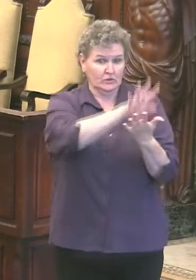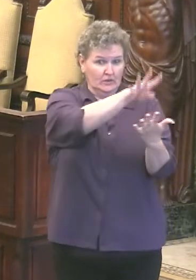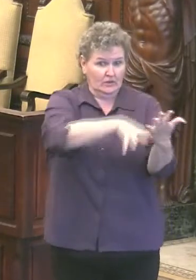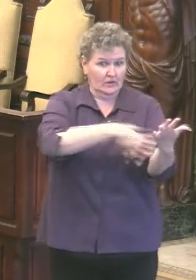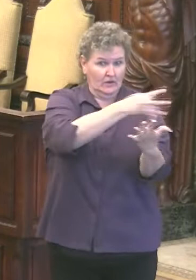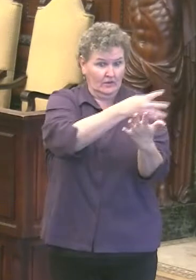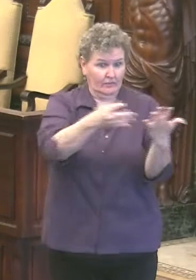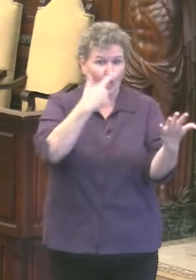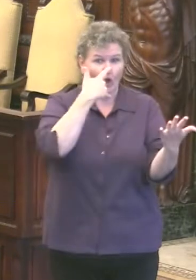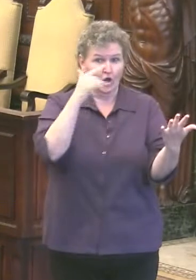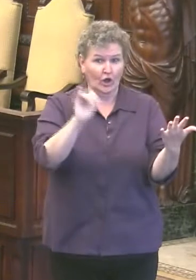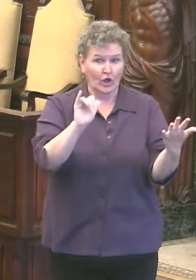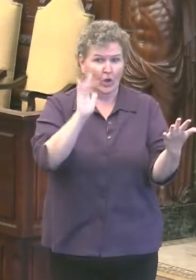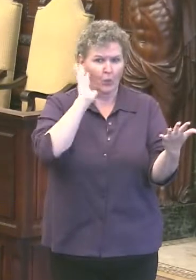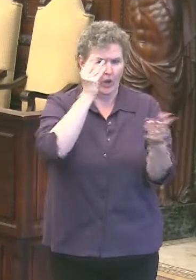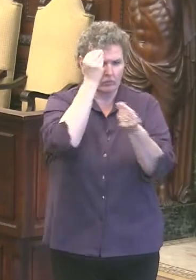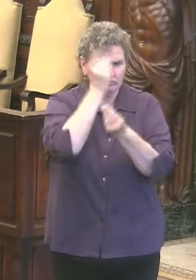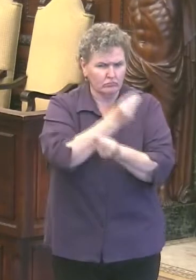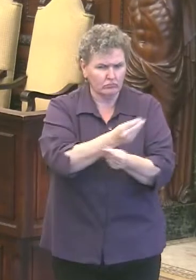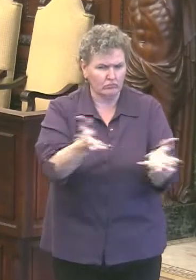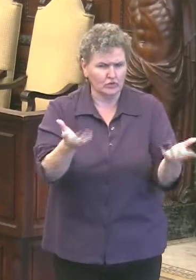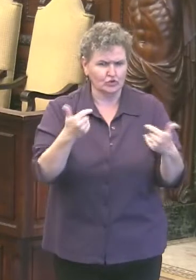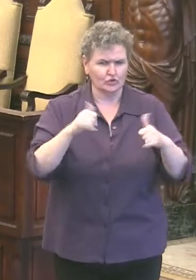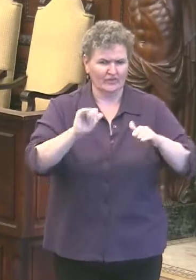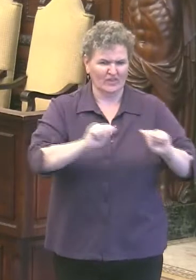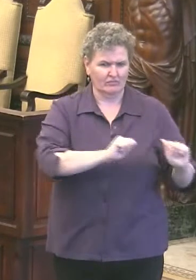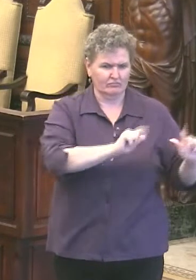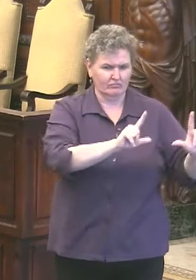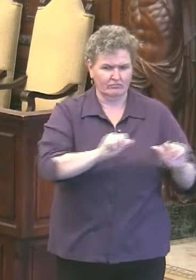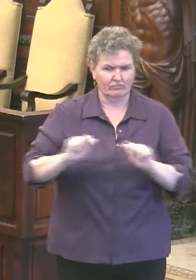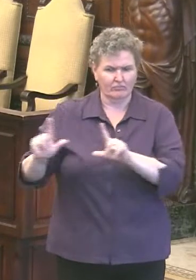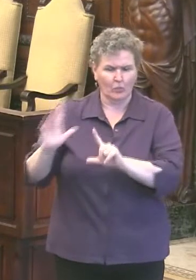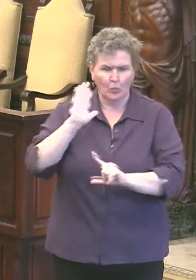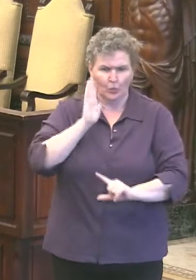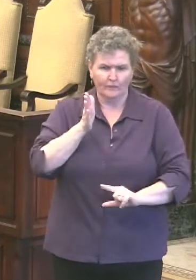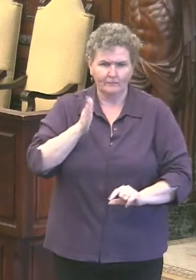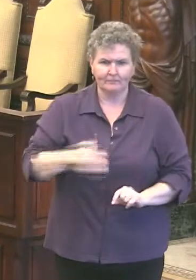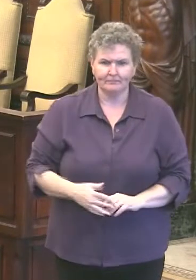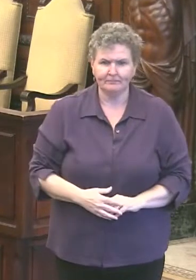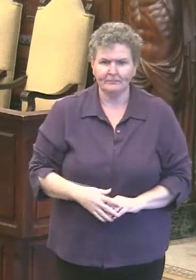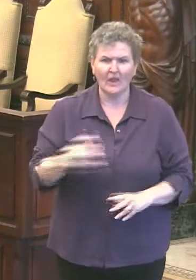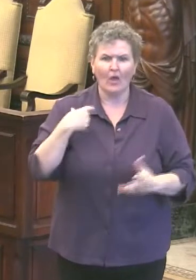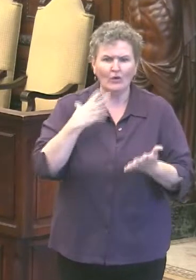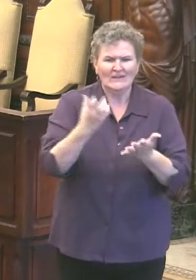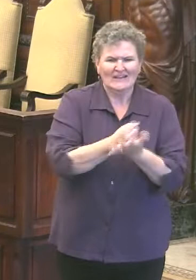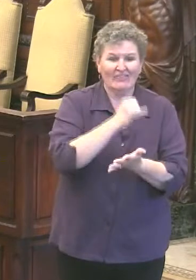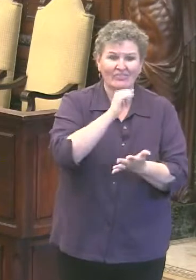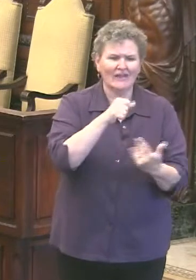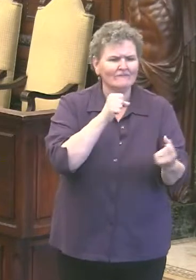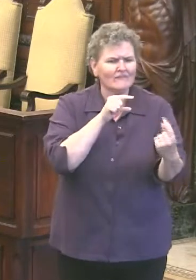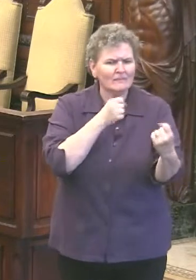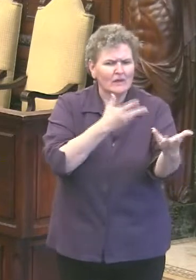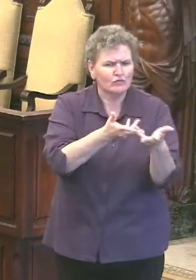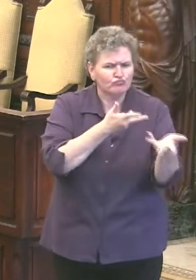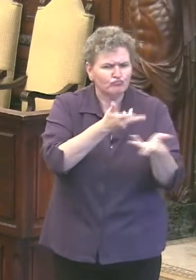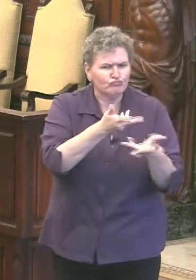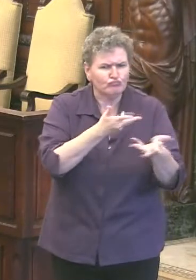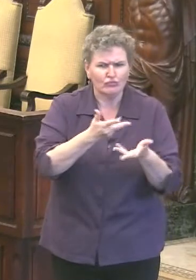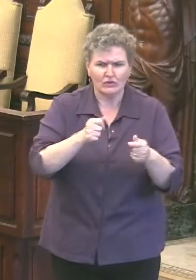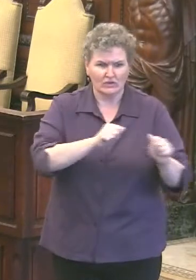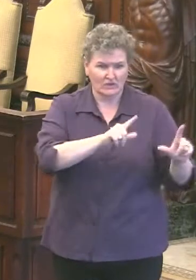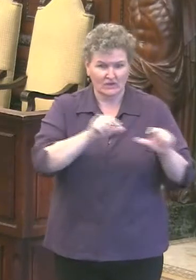more. In addition to the feedback we receive from our stakeholders, whether through this virtual town hall series or via the